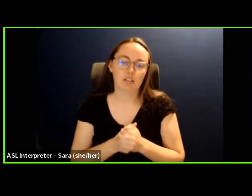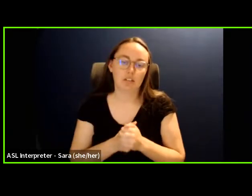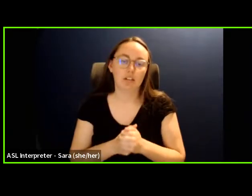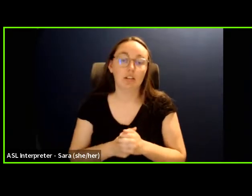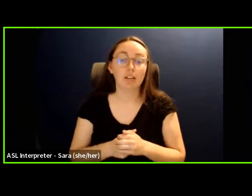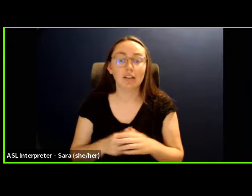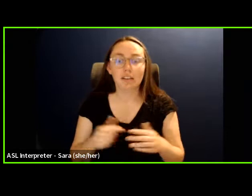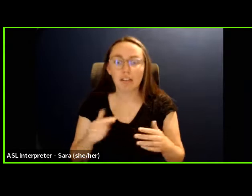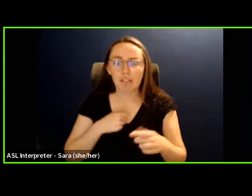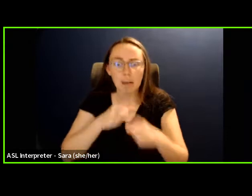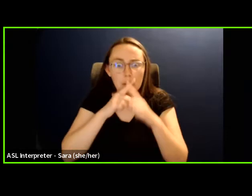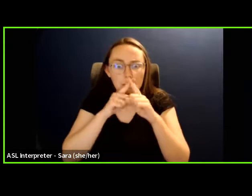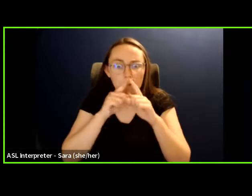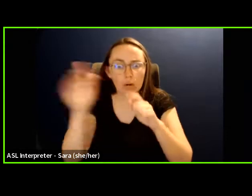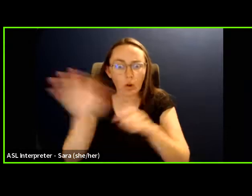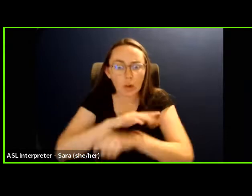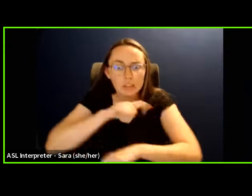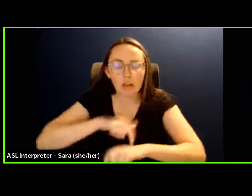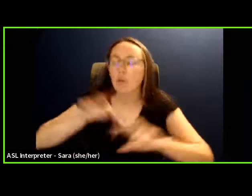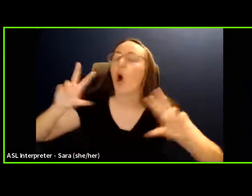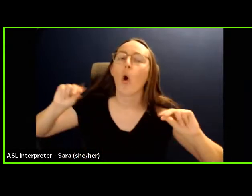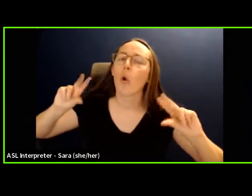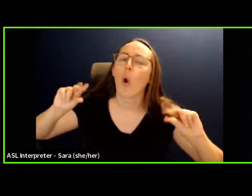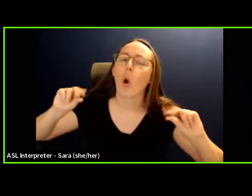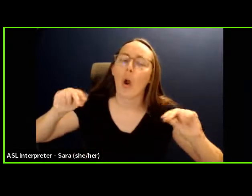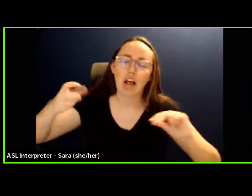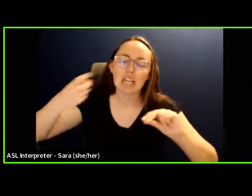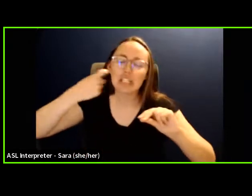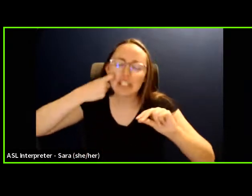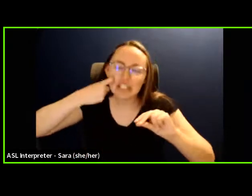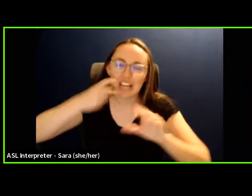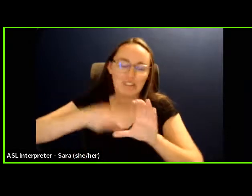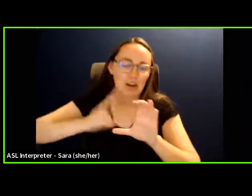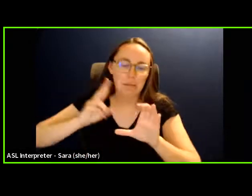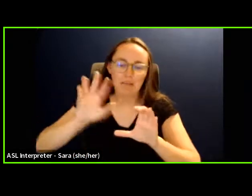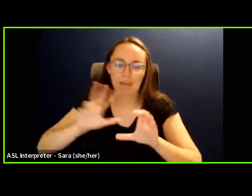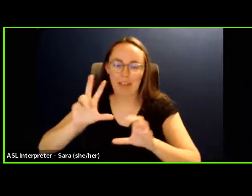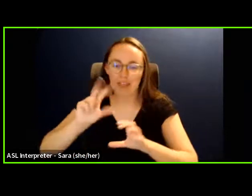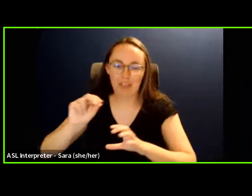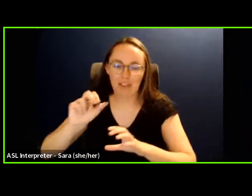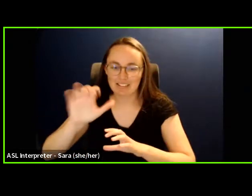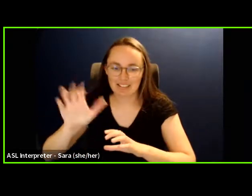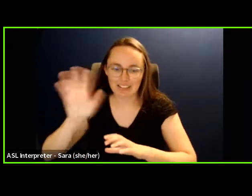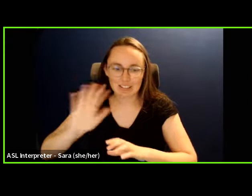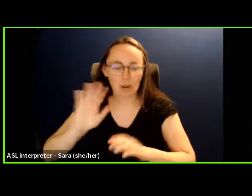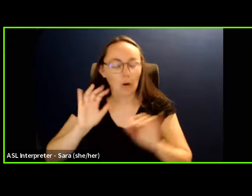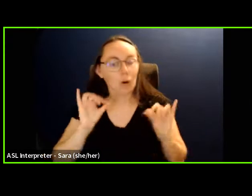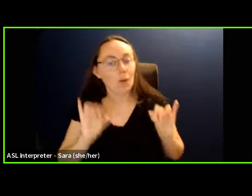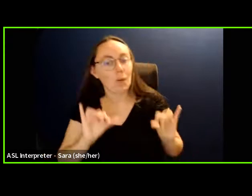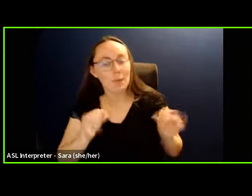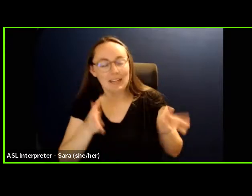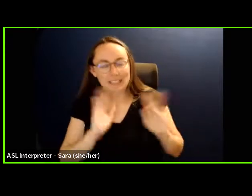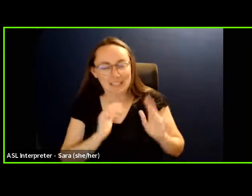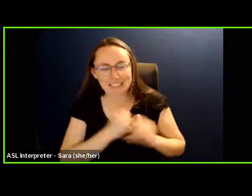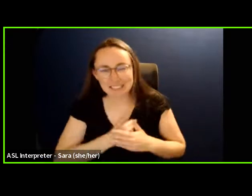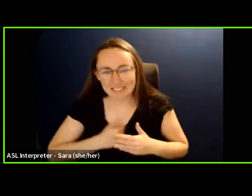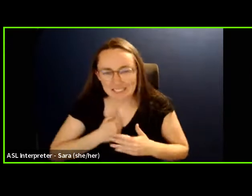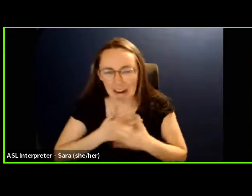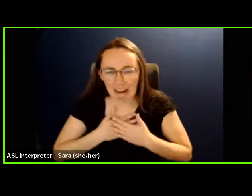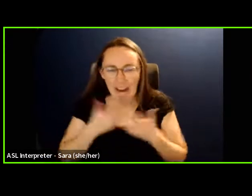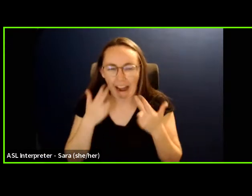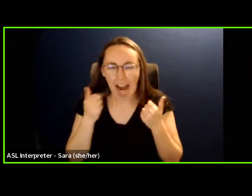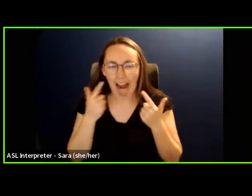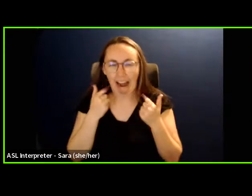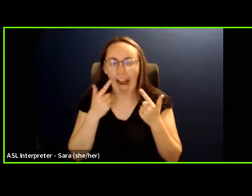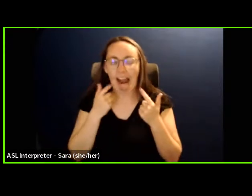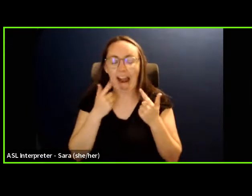Have I been muted all along? No, no, no. You just dropped out about 30 seconds ago. Oh my gosh. Okay.